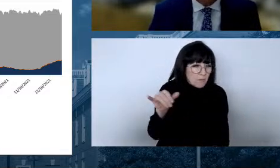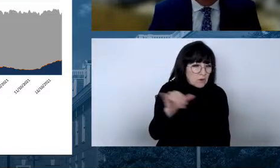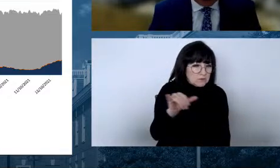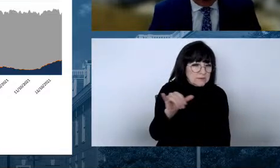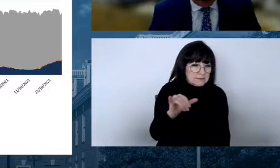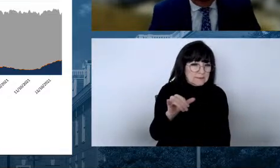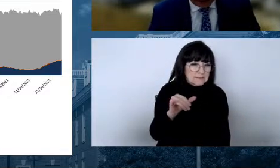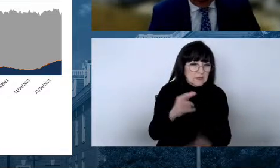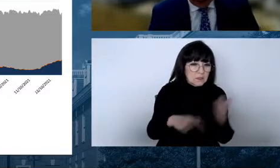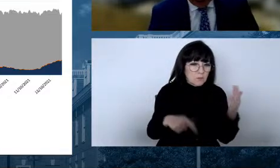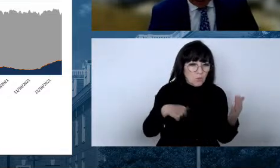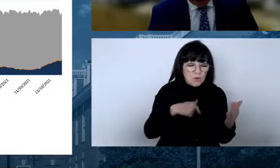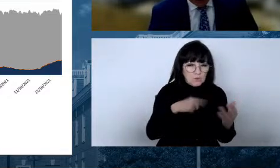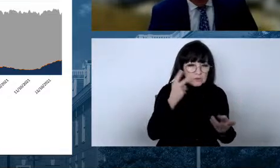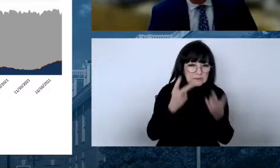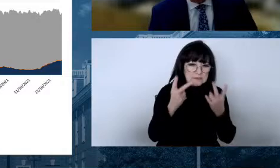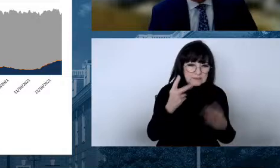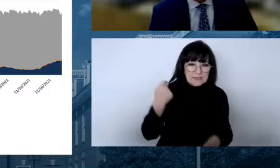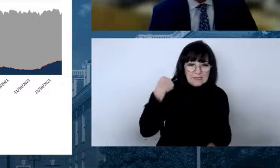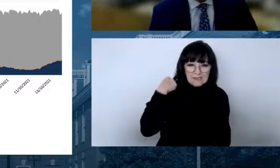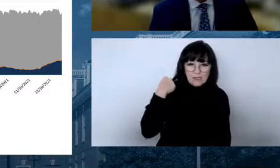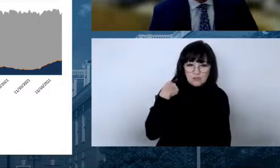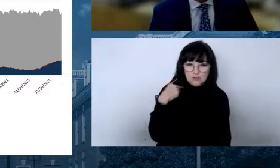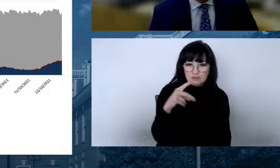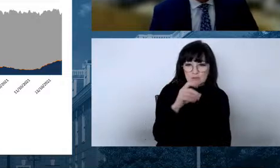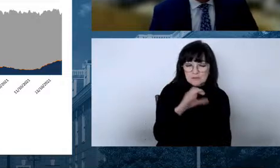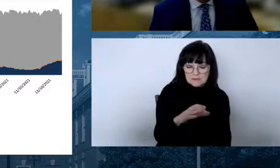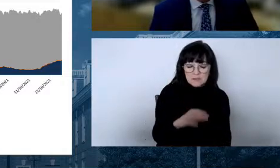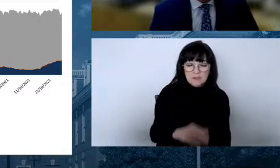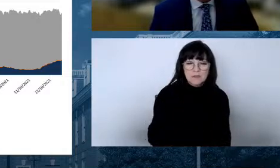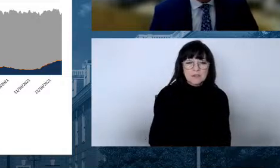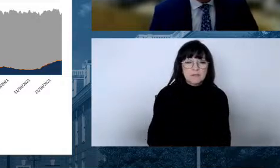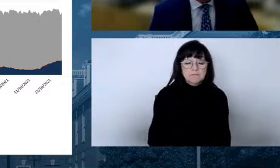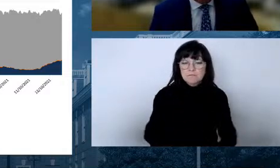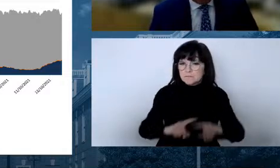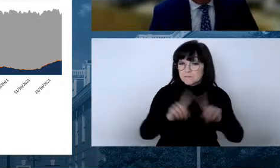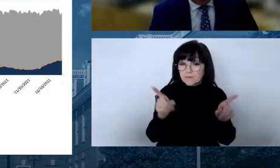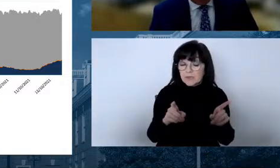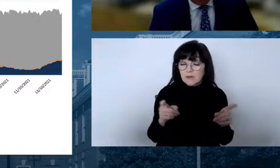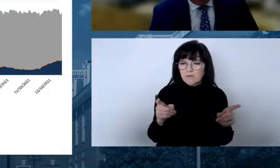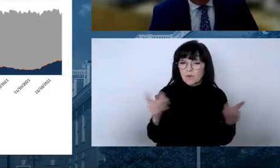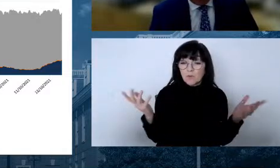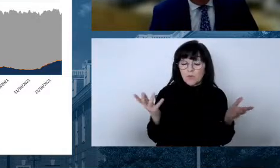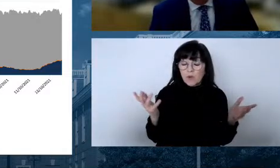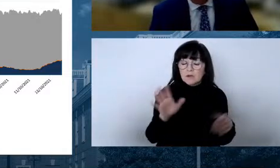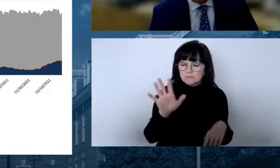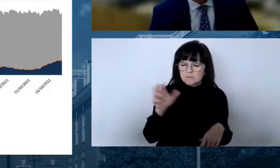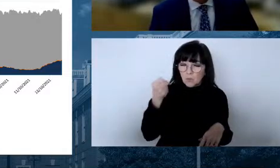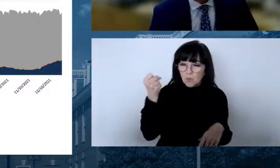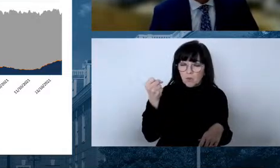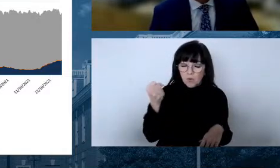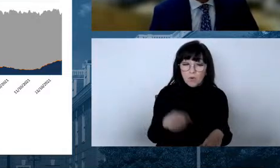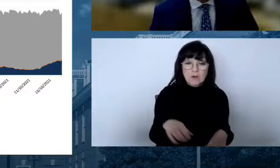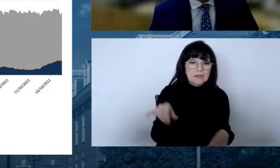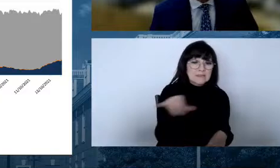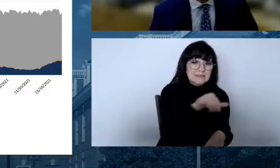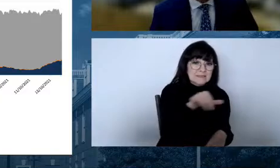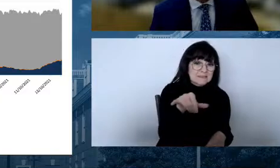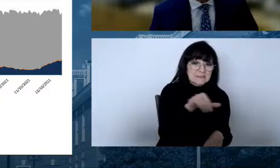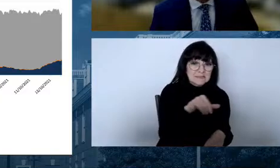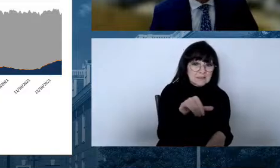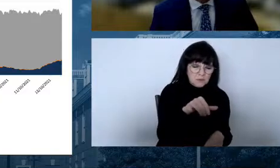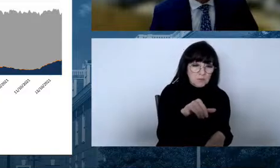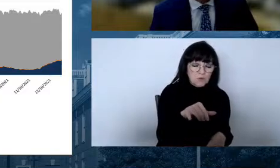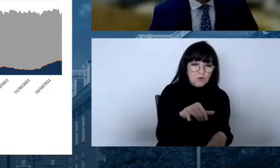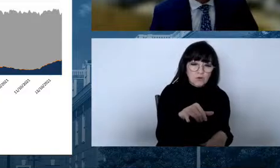into January. But there are some important differences. The things that are similar are that the overall number of hospitalized